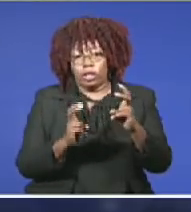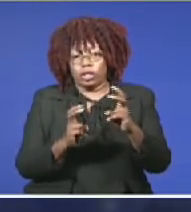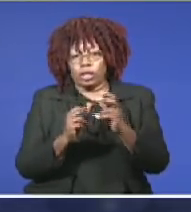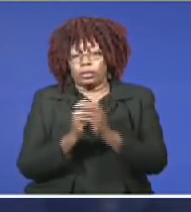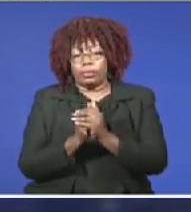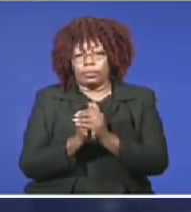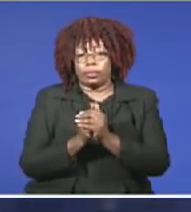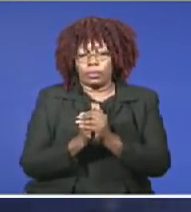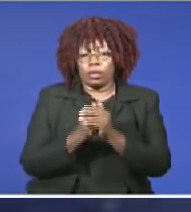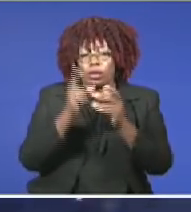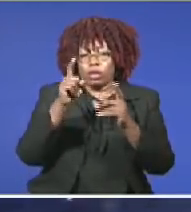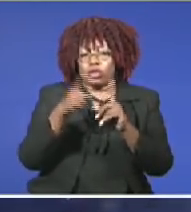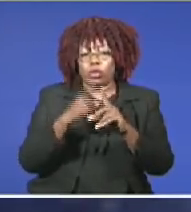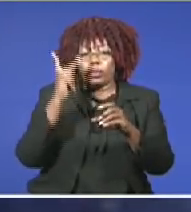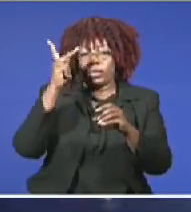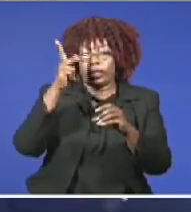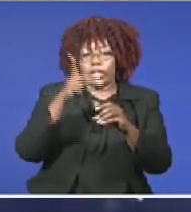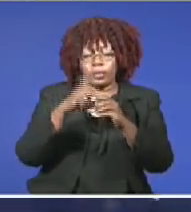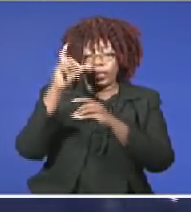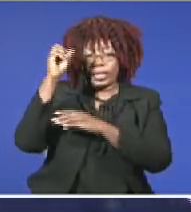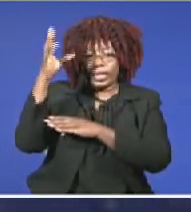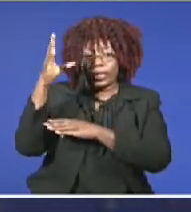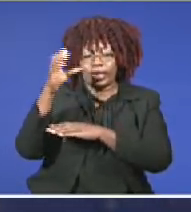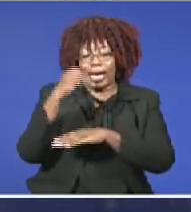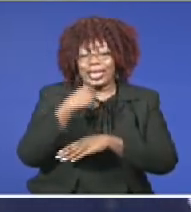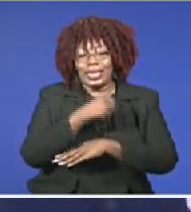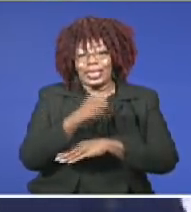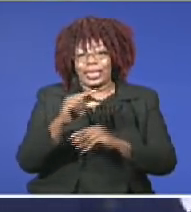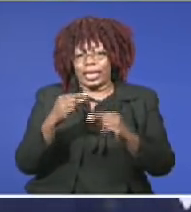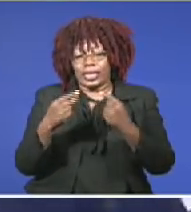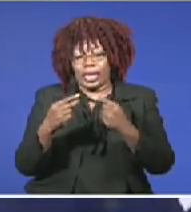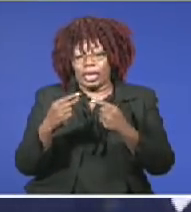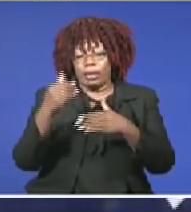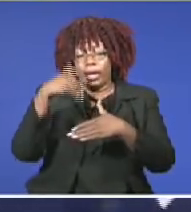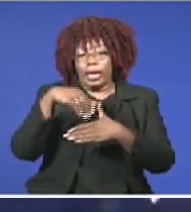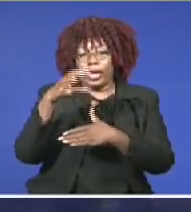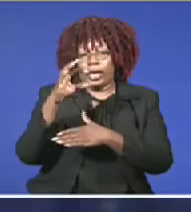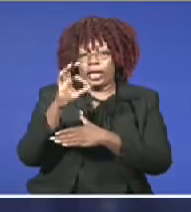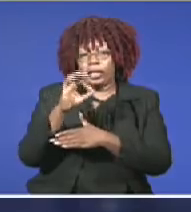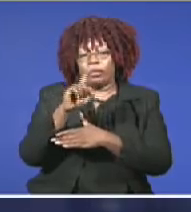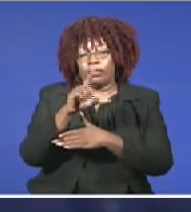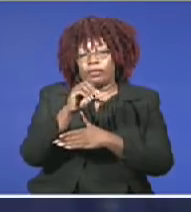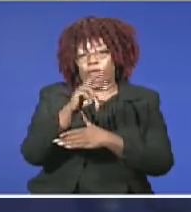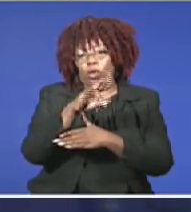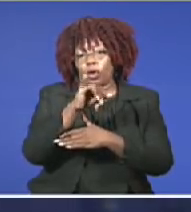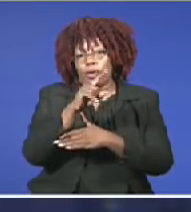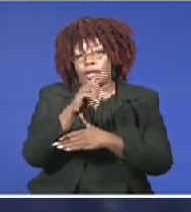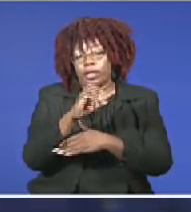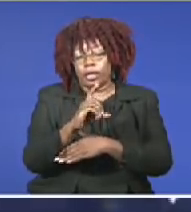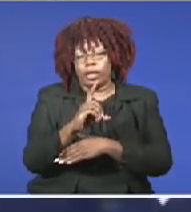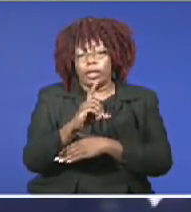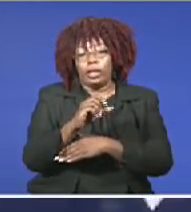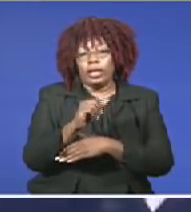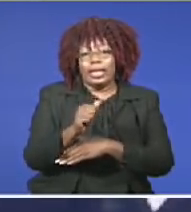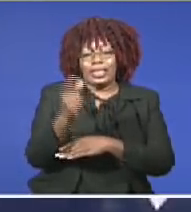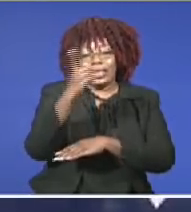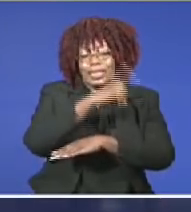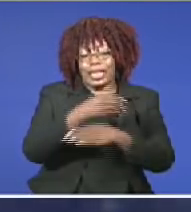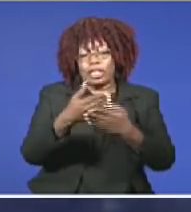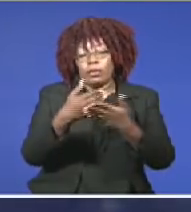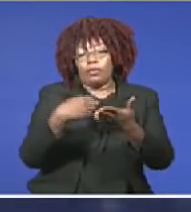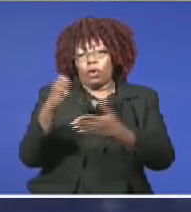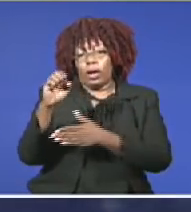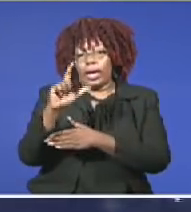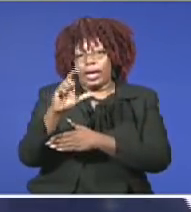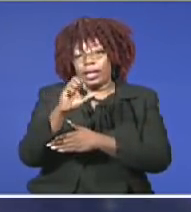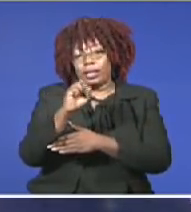going to participate in the Sunshine State game, which will be held in Florida, Fort Lauderdale, just days before El Salvador.